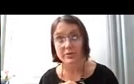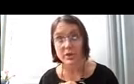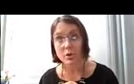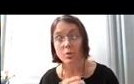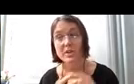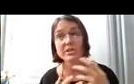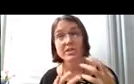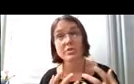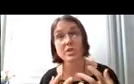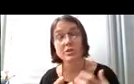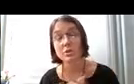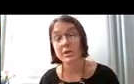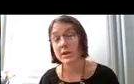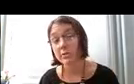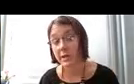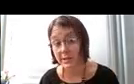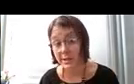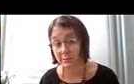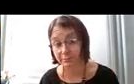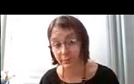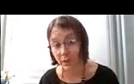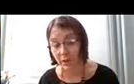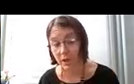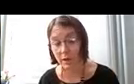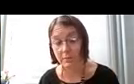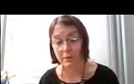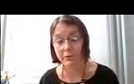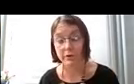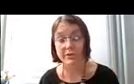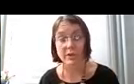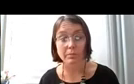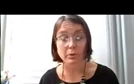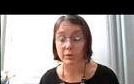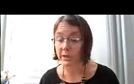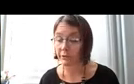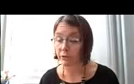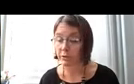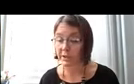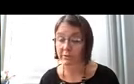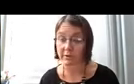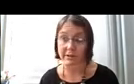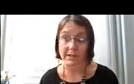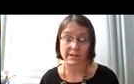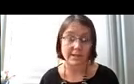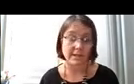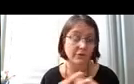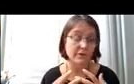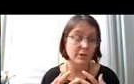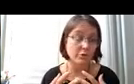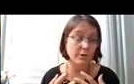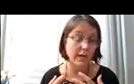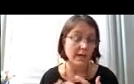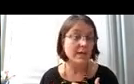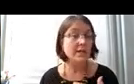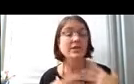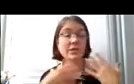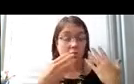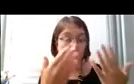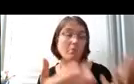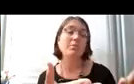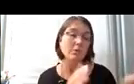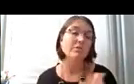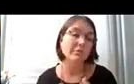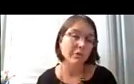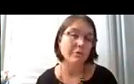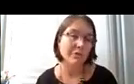think about which subject you're delivering this in. For example, if you're delivering this in health and social care, then